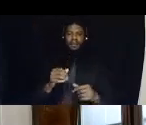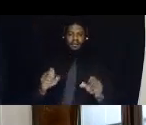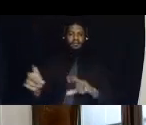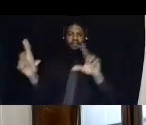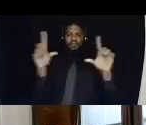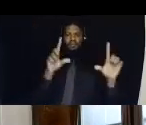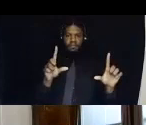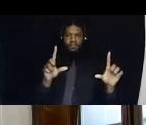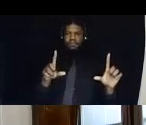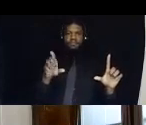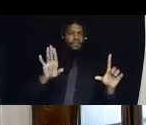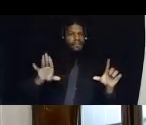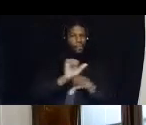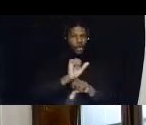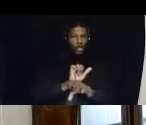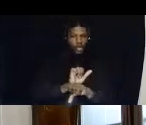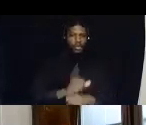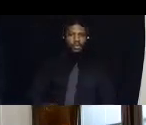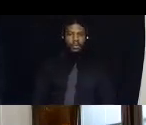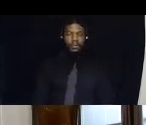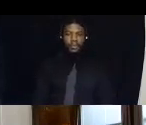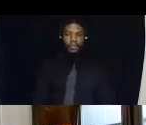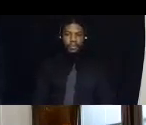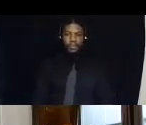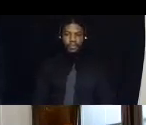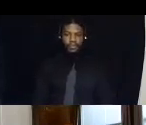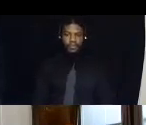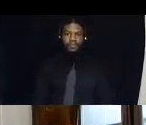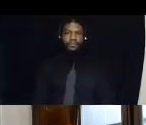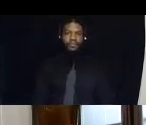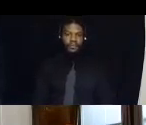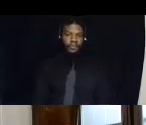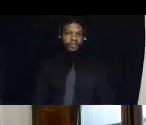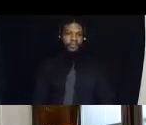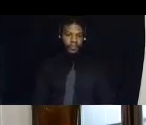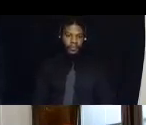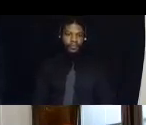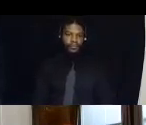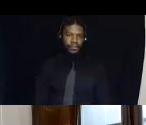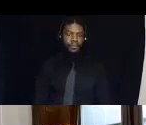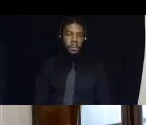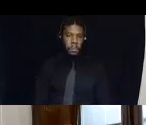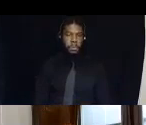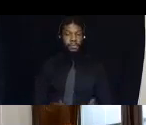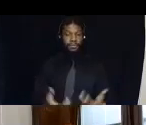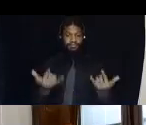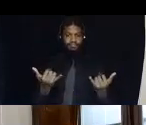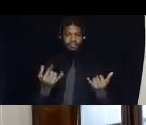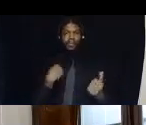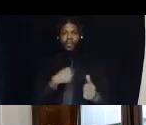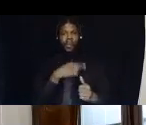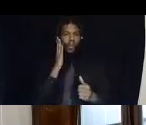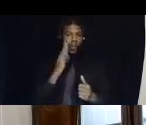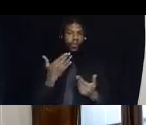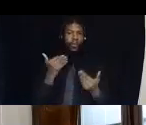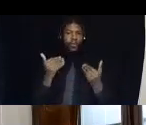the work that he has created. And we are going to specifically look at